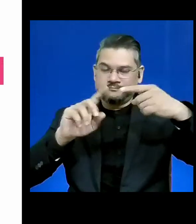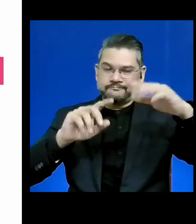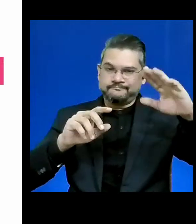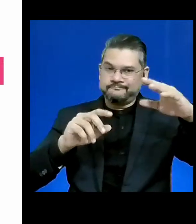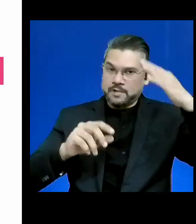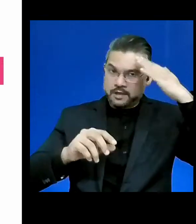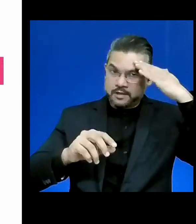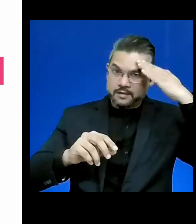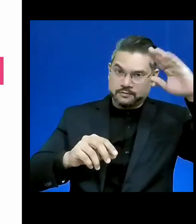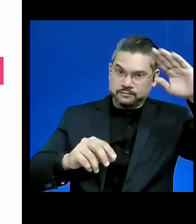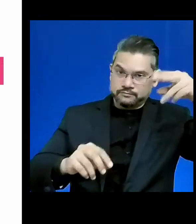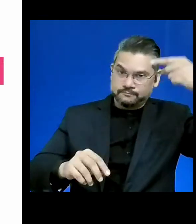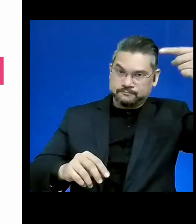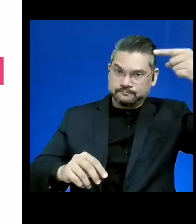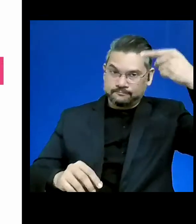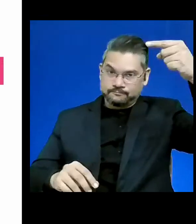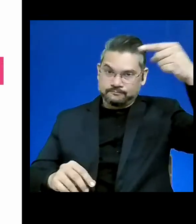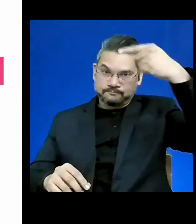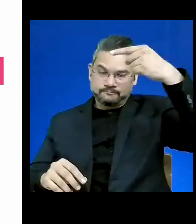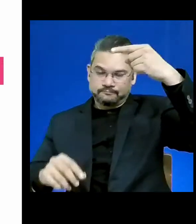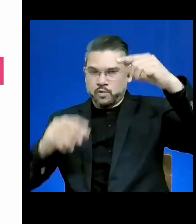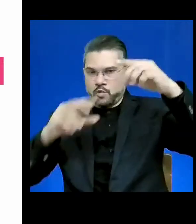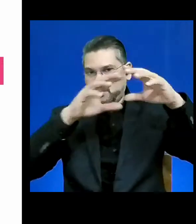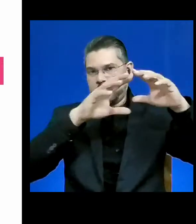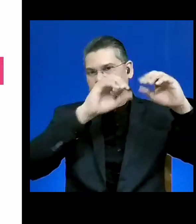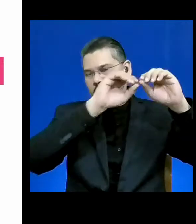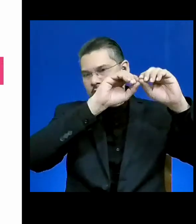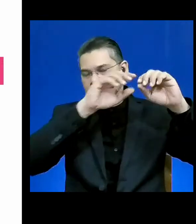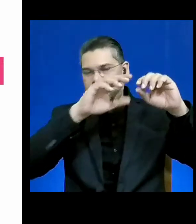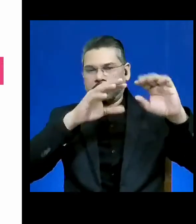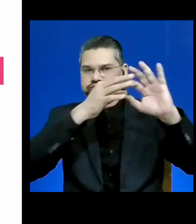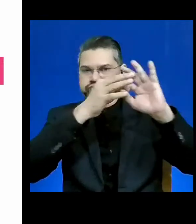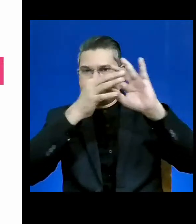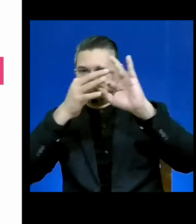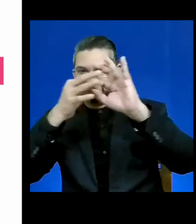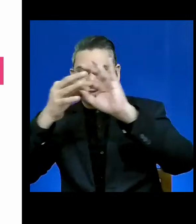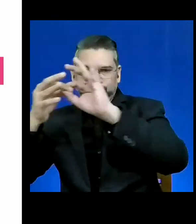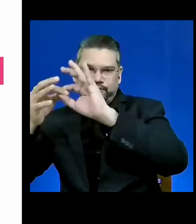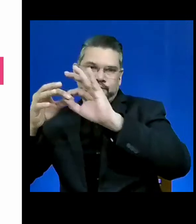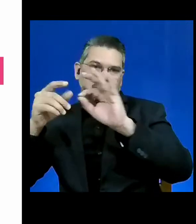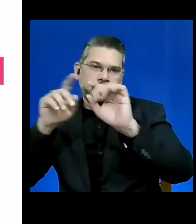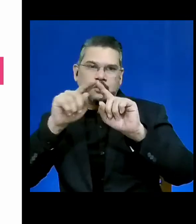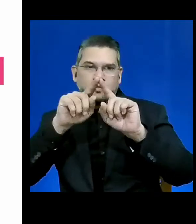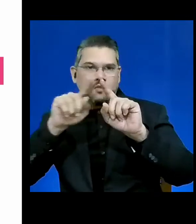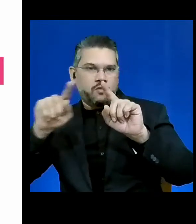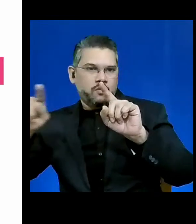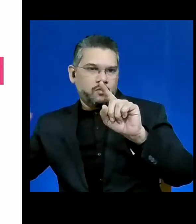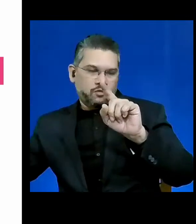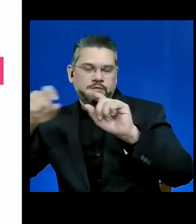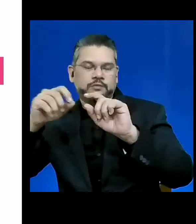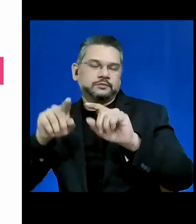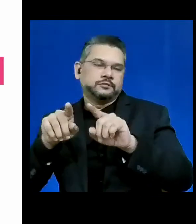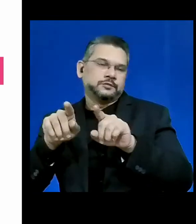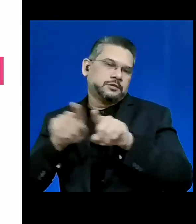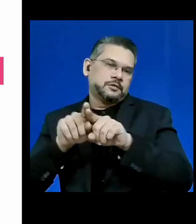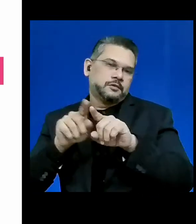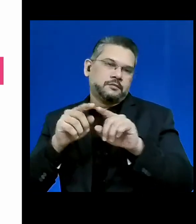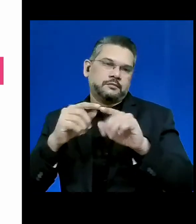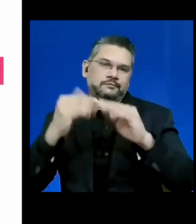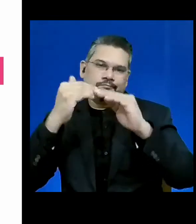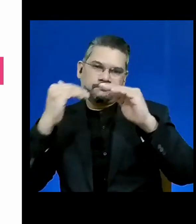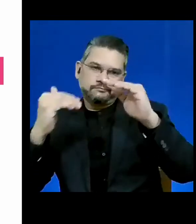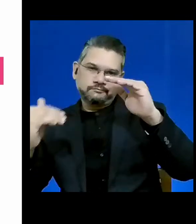appropriately nested and used in such a way where they provide a bit of an outline of the content. So think about it